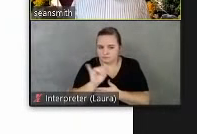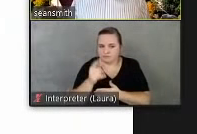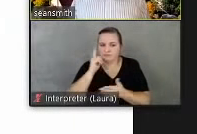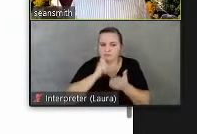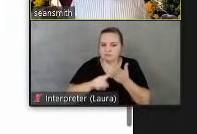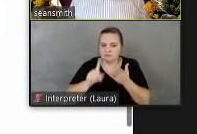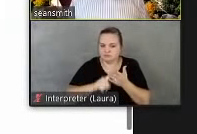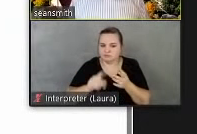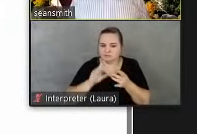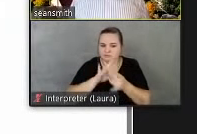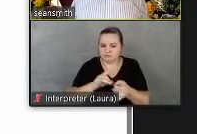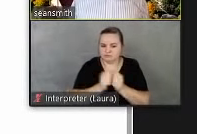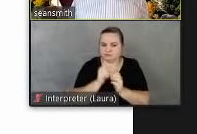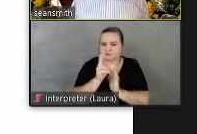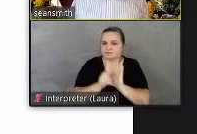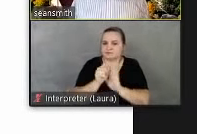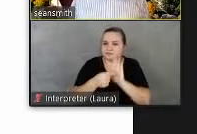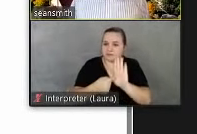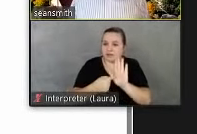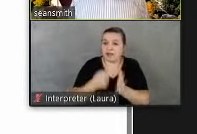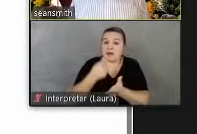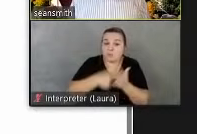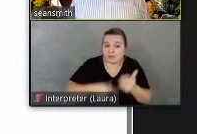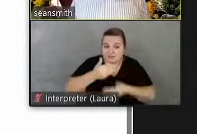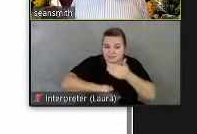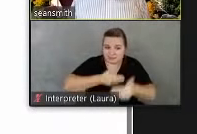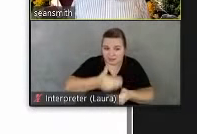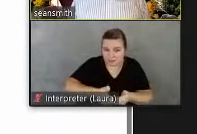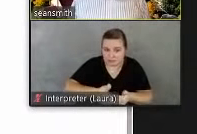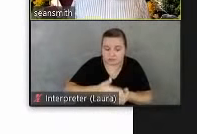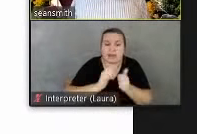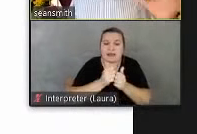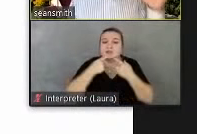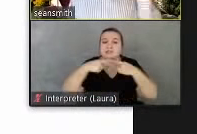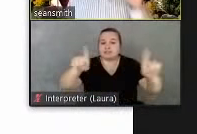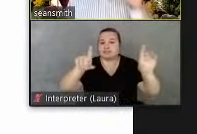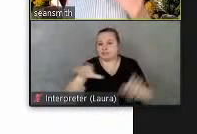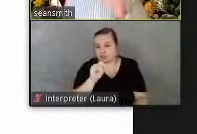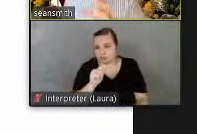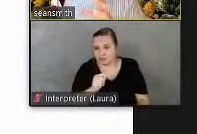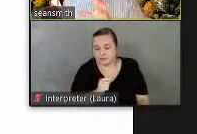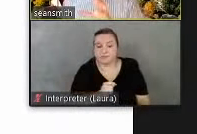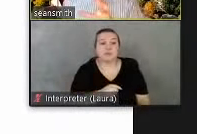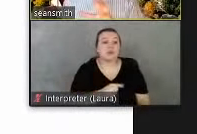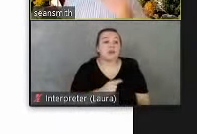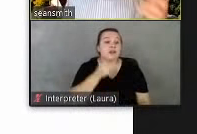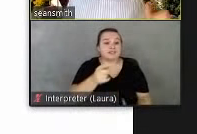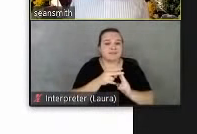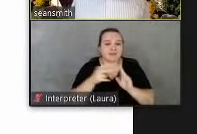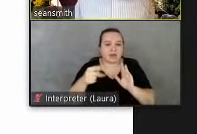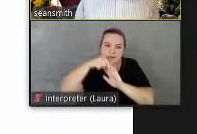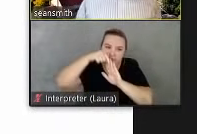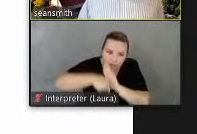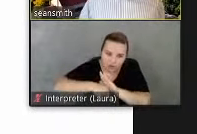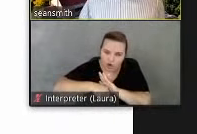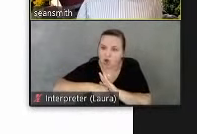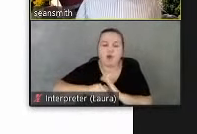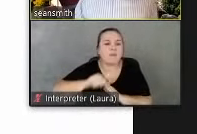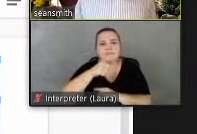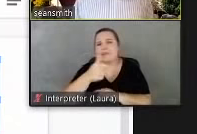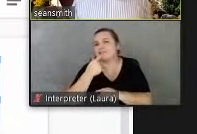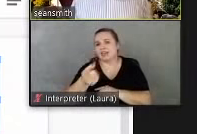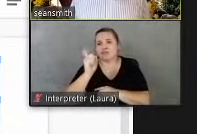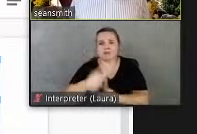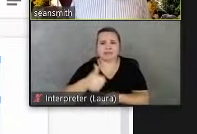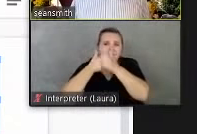modeling, and again, what the steps are and how to potentially do it. Now, this is a very thorough way. I'm not saying you have to follow it step